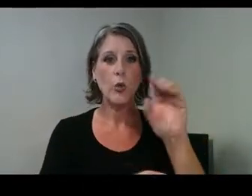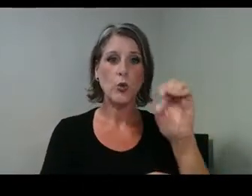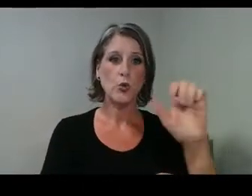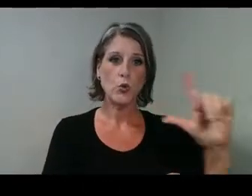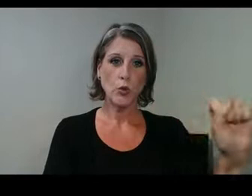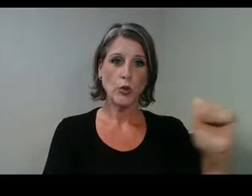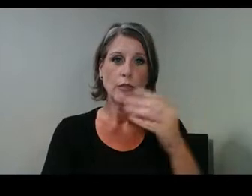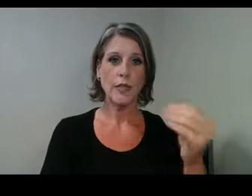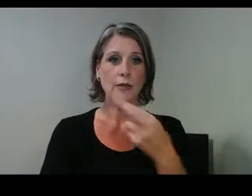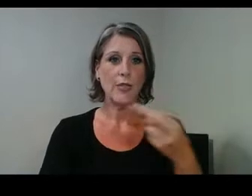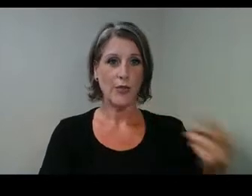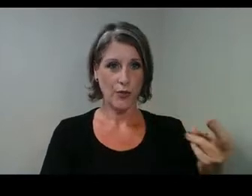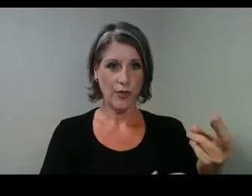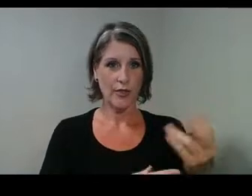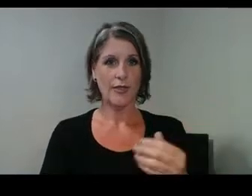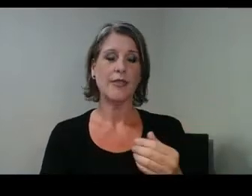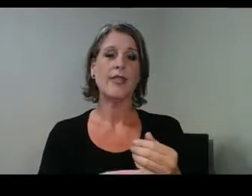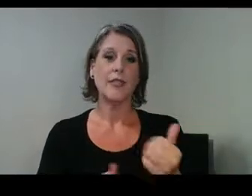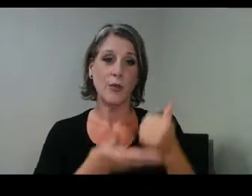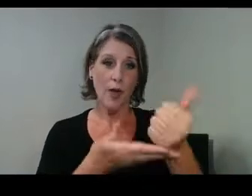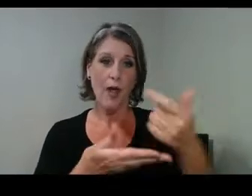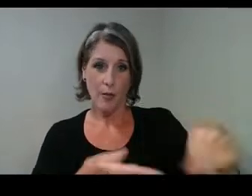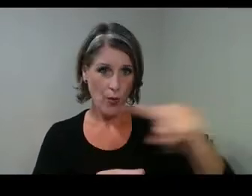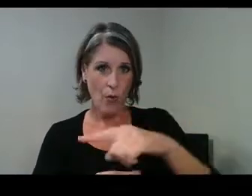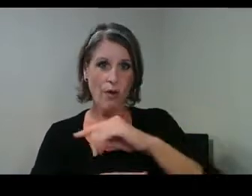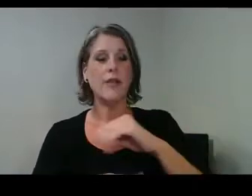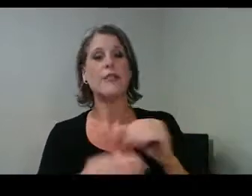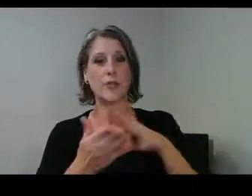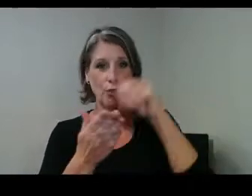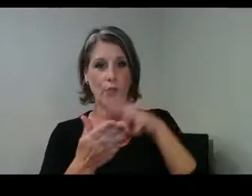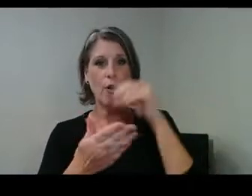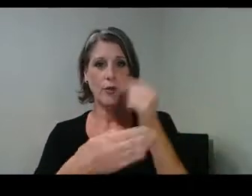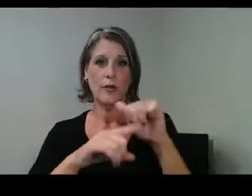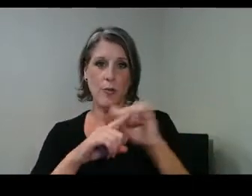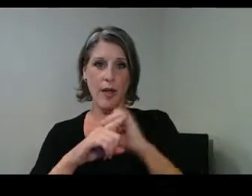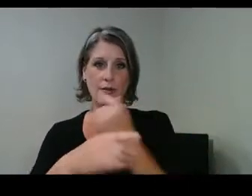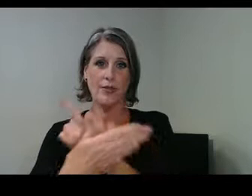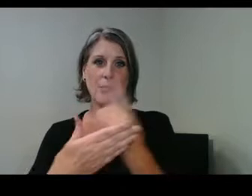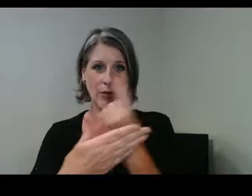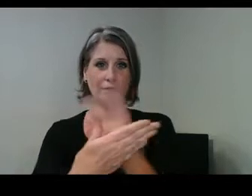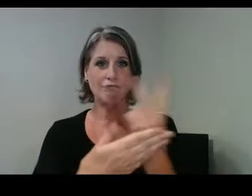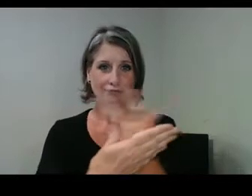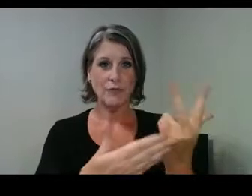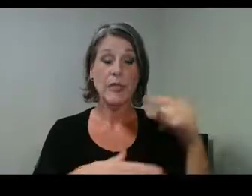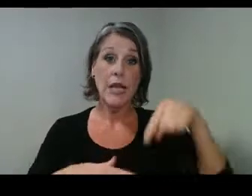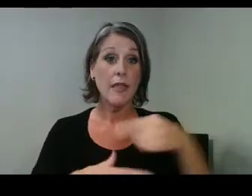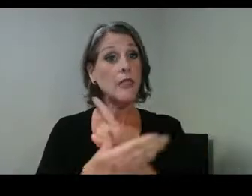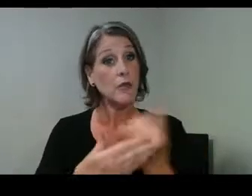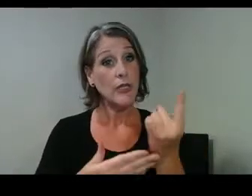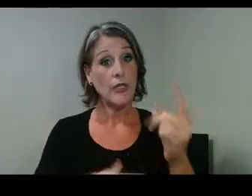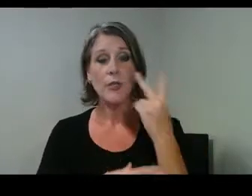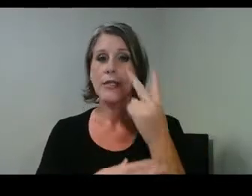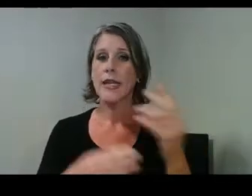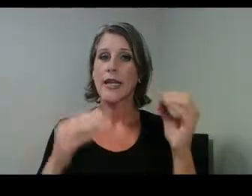virtual learning. We loved getting to know your students and are excited for what the year has in store. Starting this week, you will see